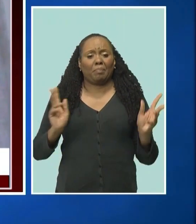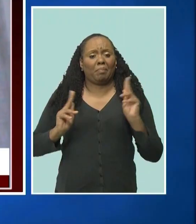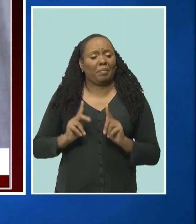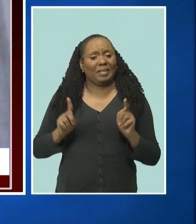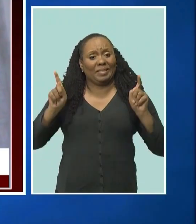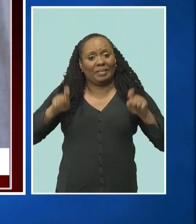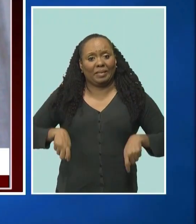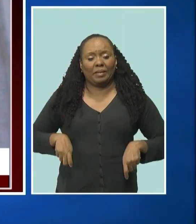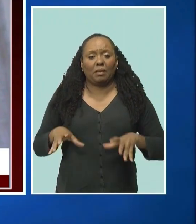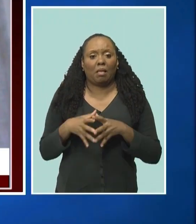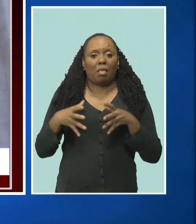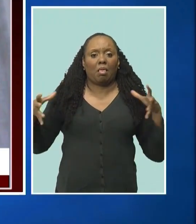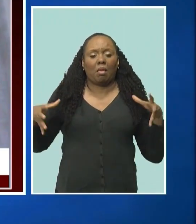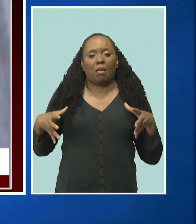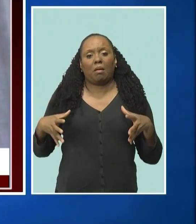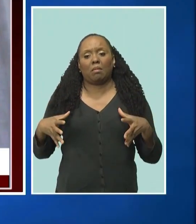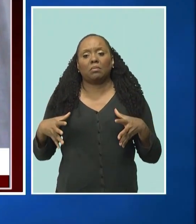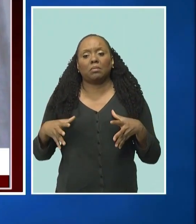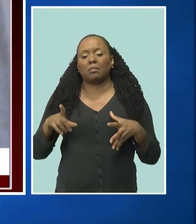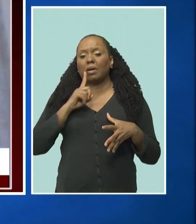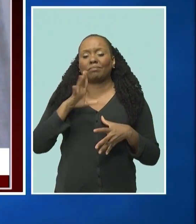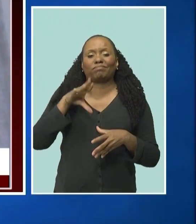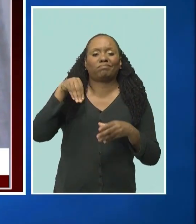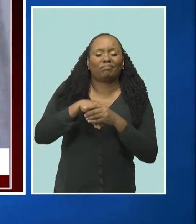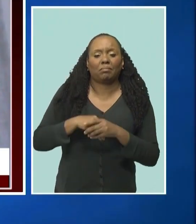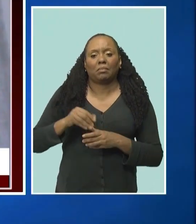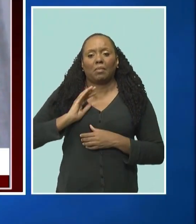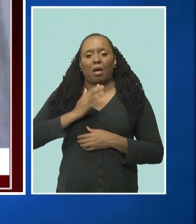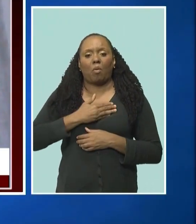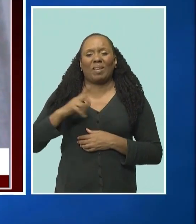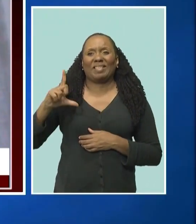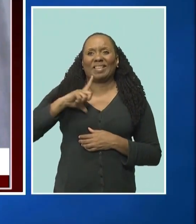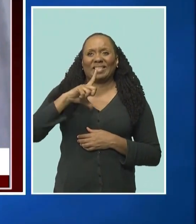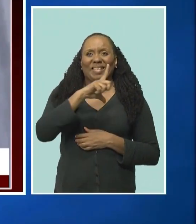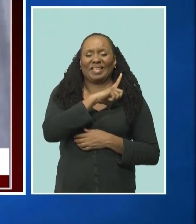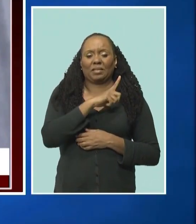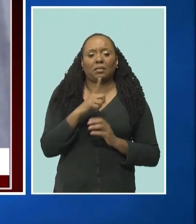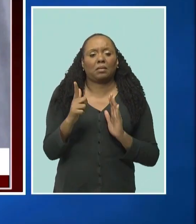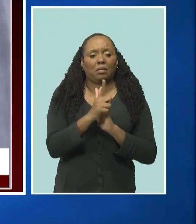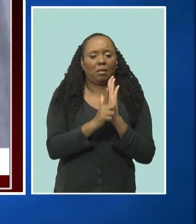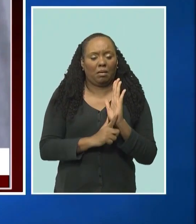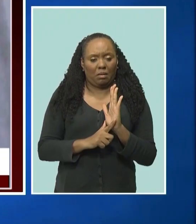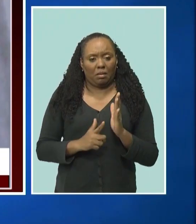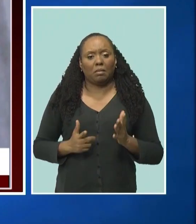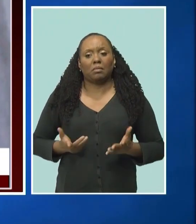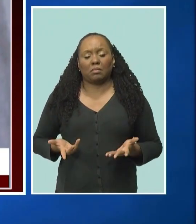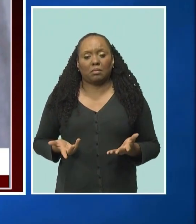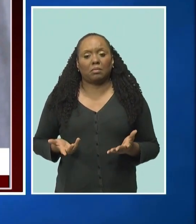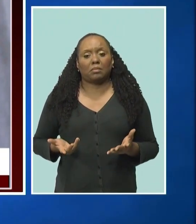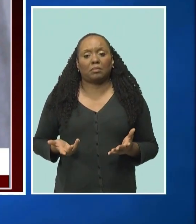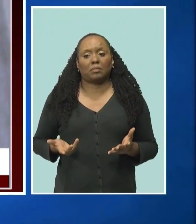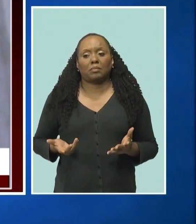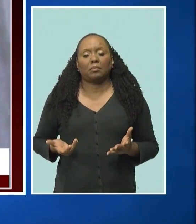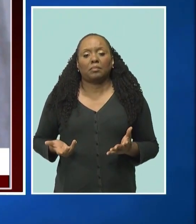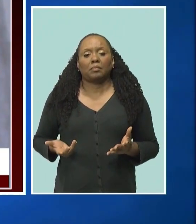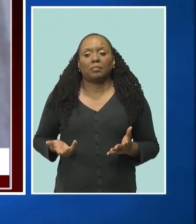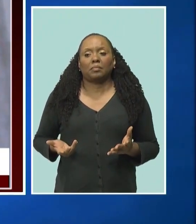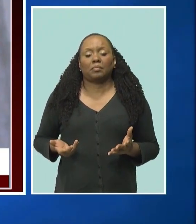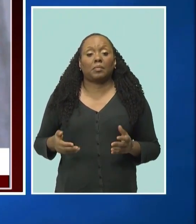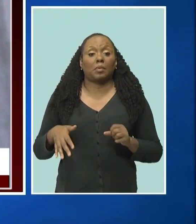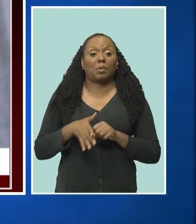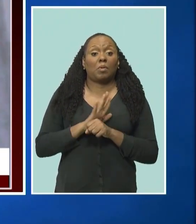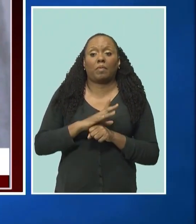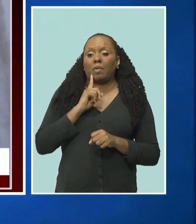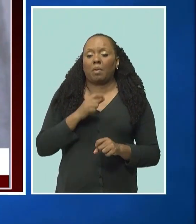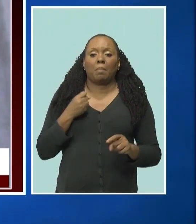to be addressed in terms of our legislation. And that we have had such an impact from COVID on